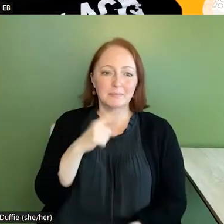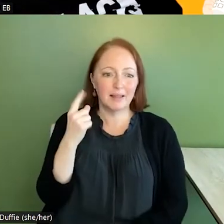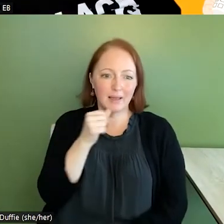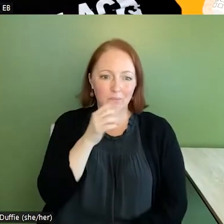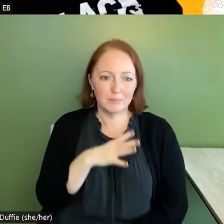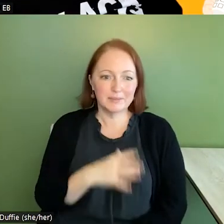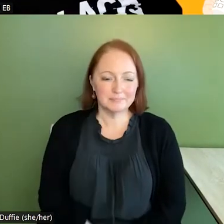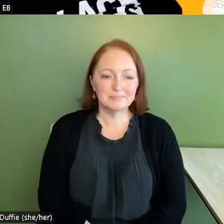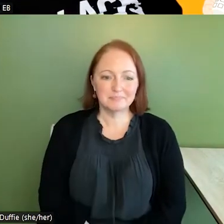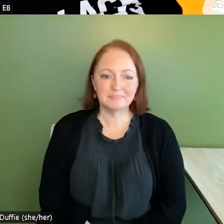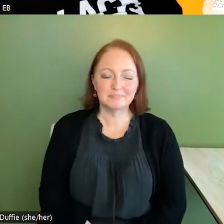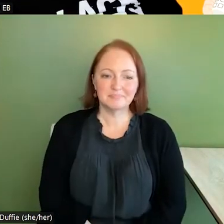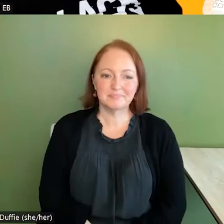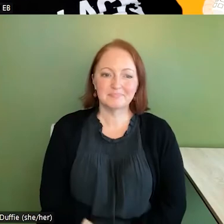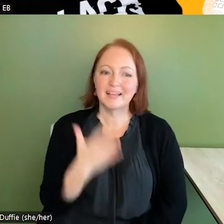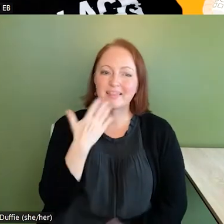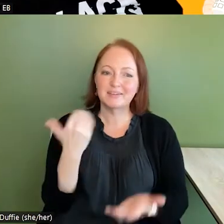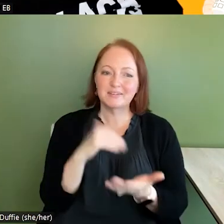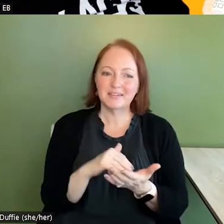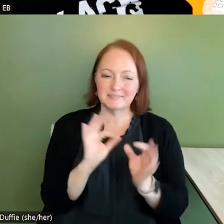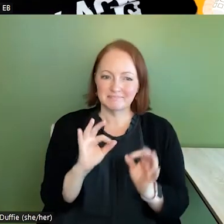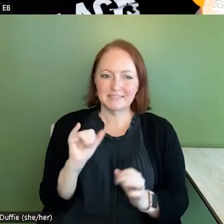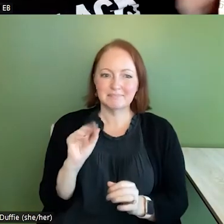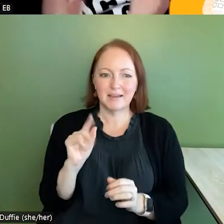woman. Thank you very much, Imani.